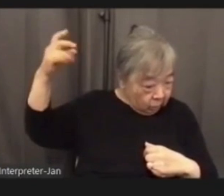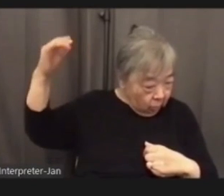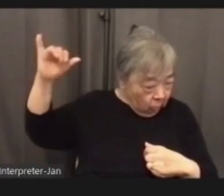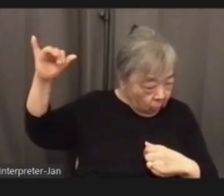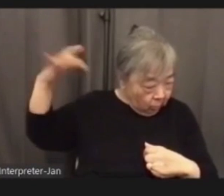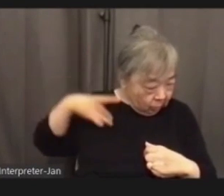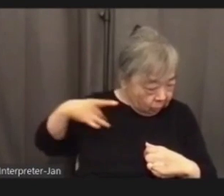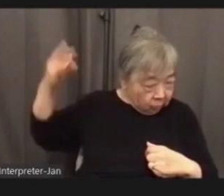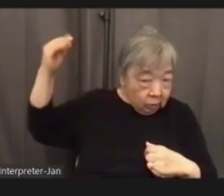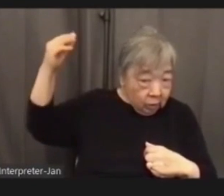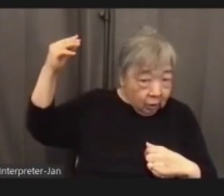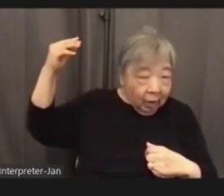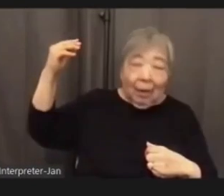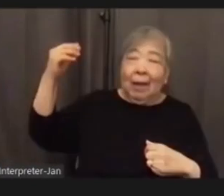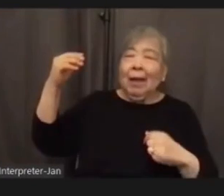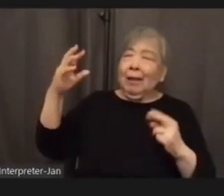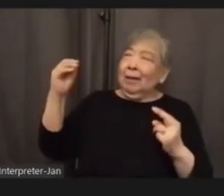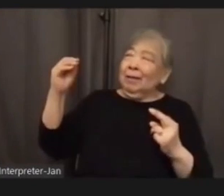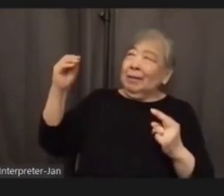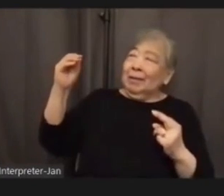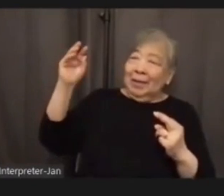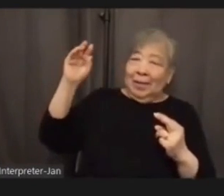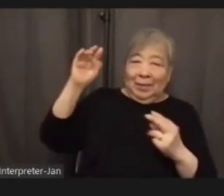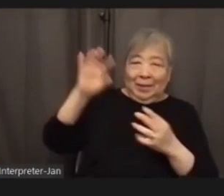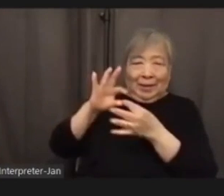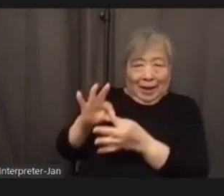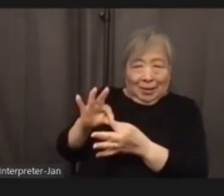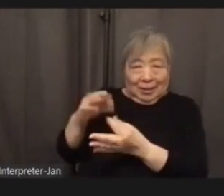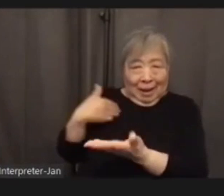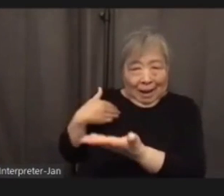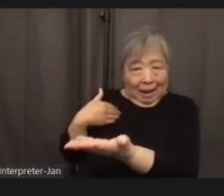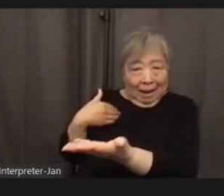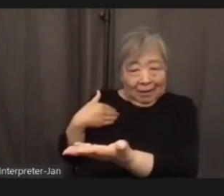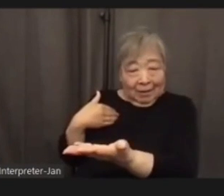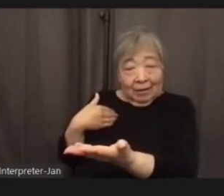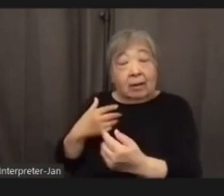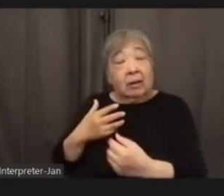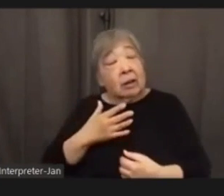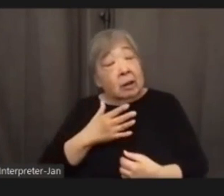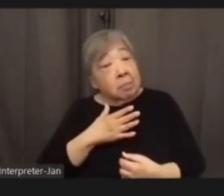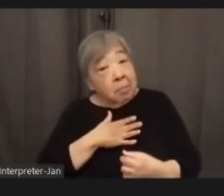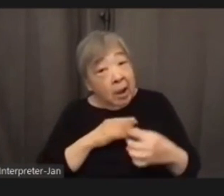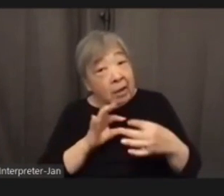Interesting. That connection was there. And then my connection was